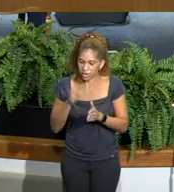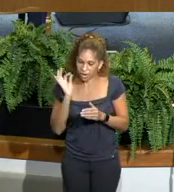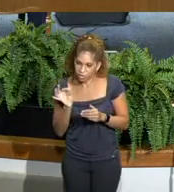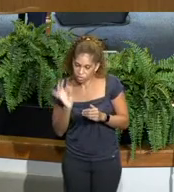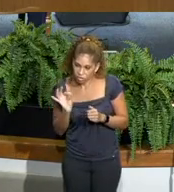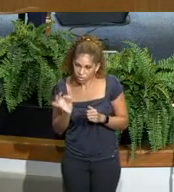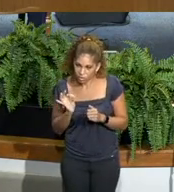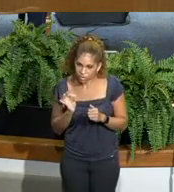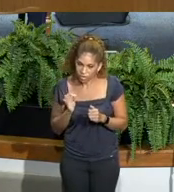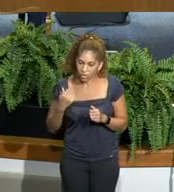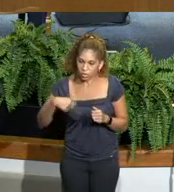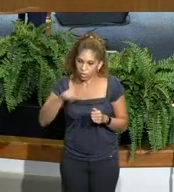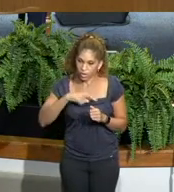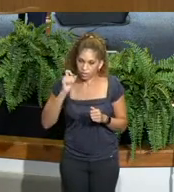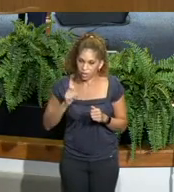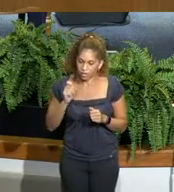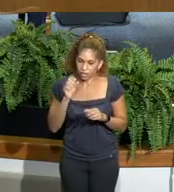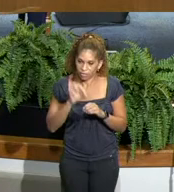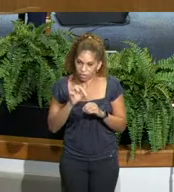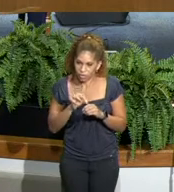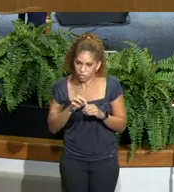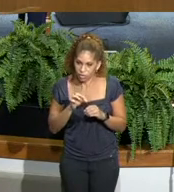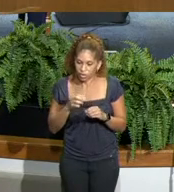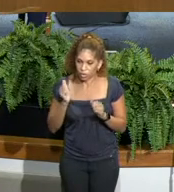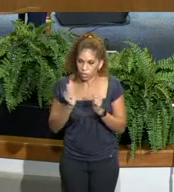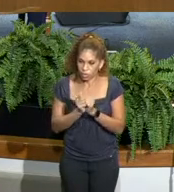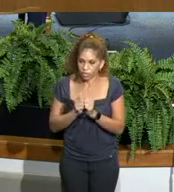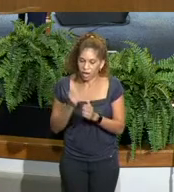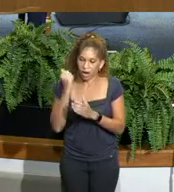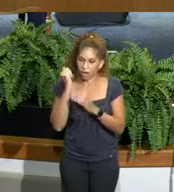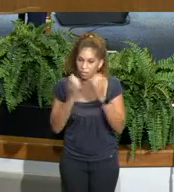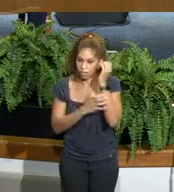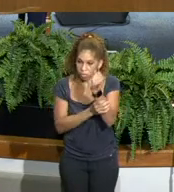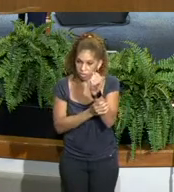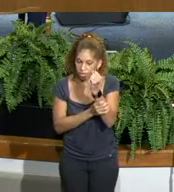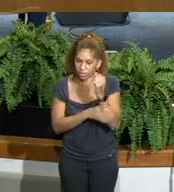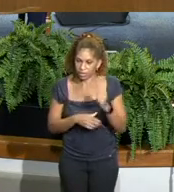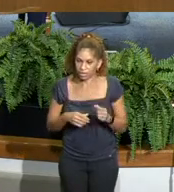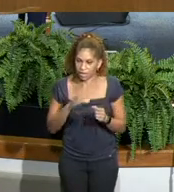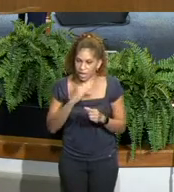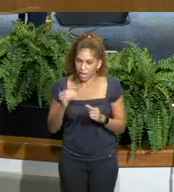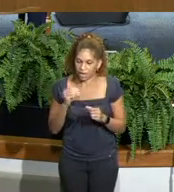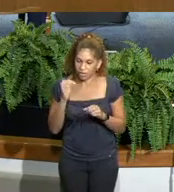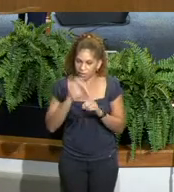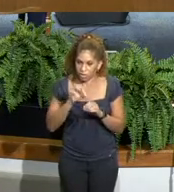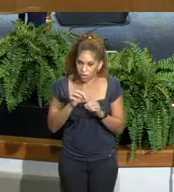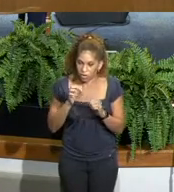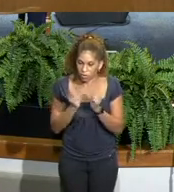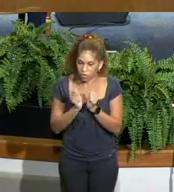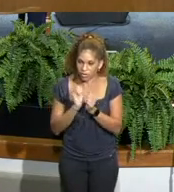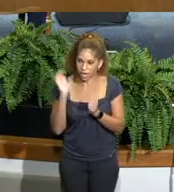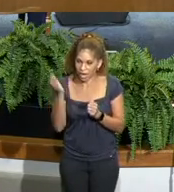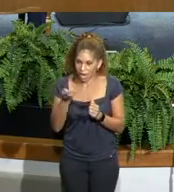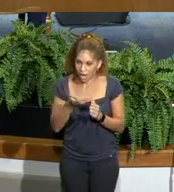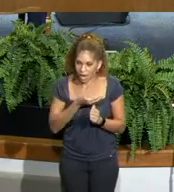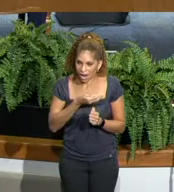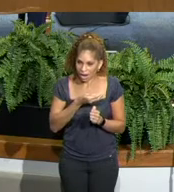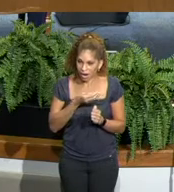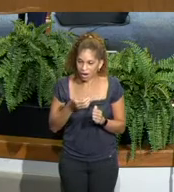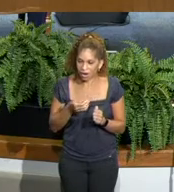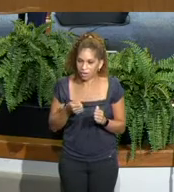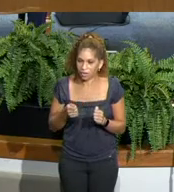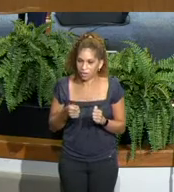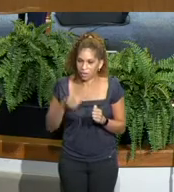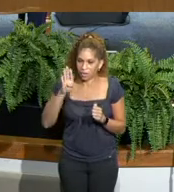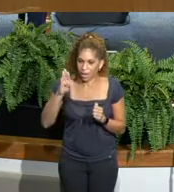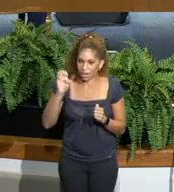sermons. We must vote with our protest, and we must vote with our ballots. We know what to do and why we